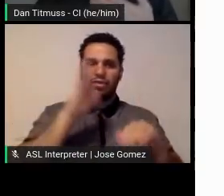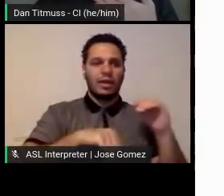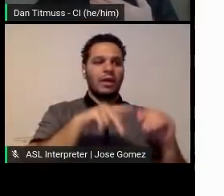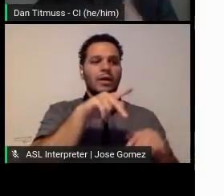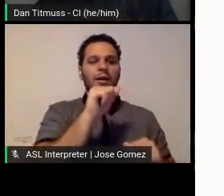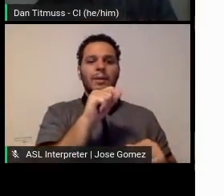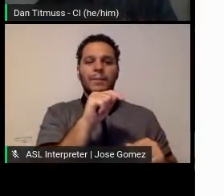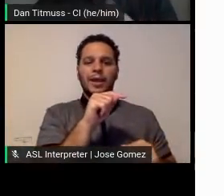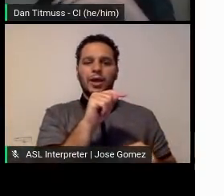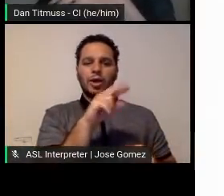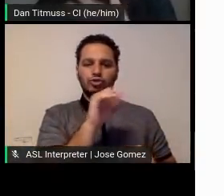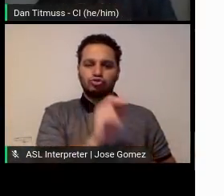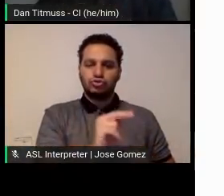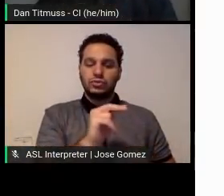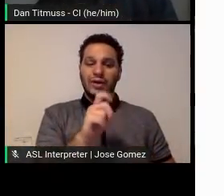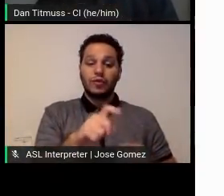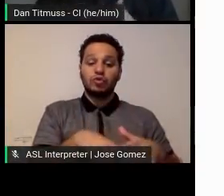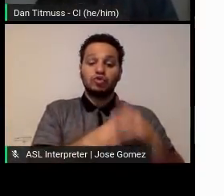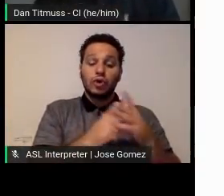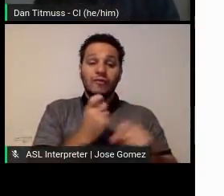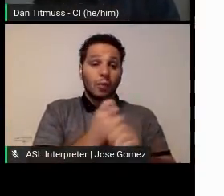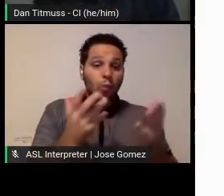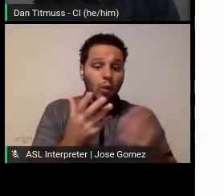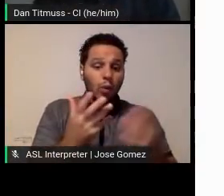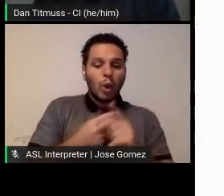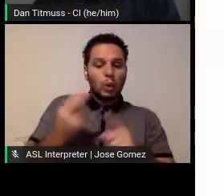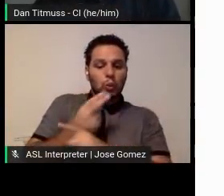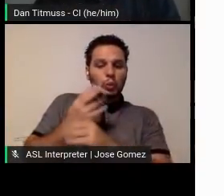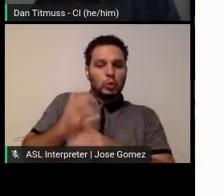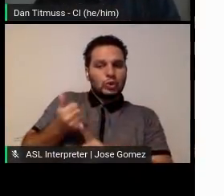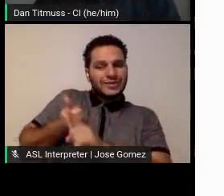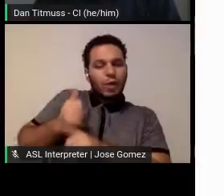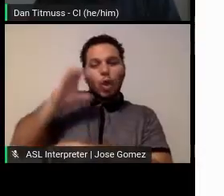then we actually have to start from what users are searching for.